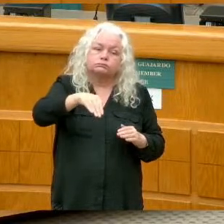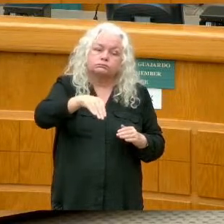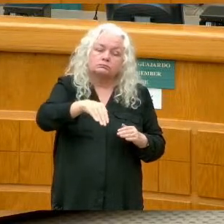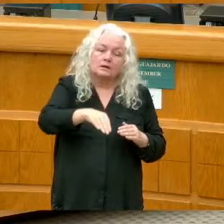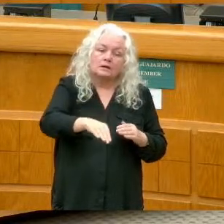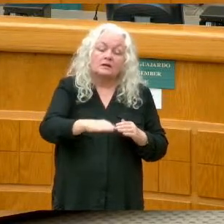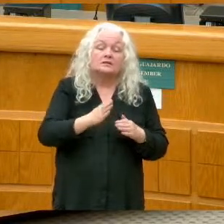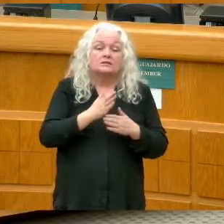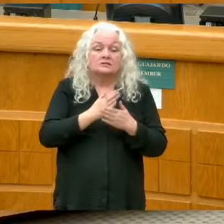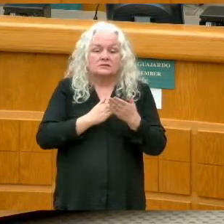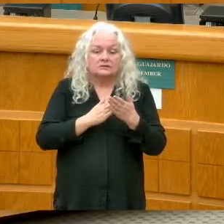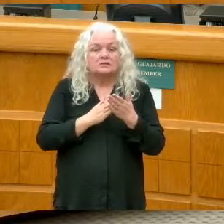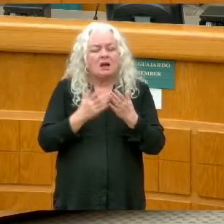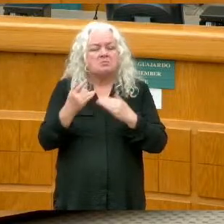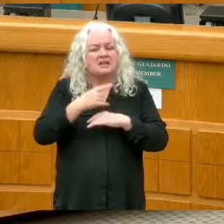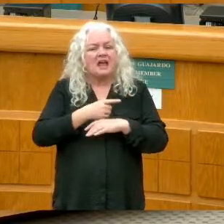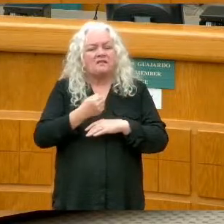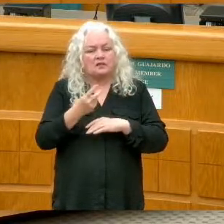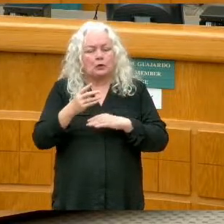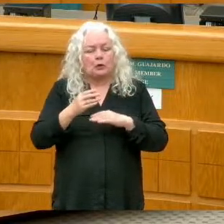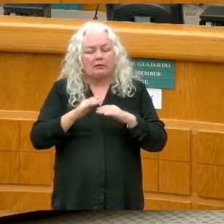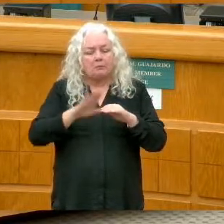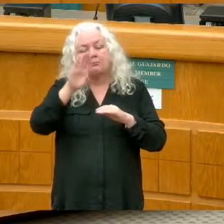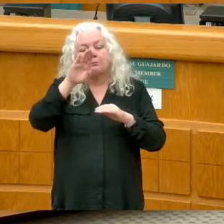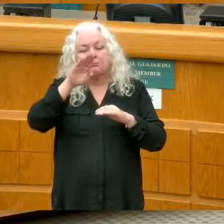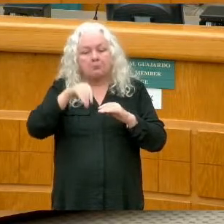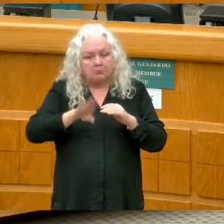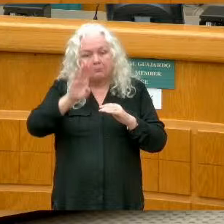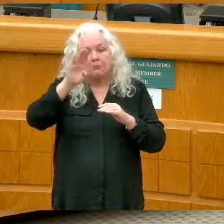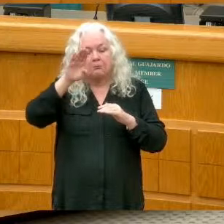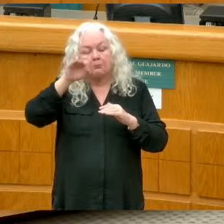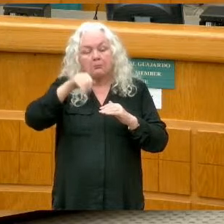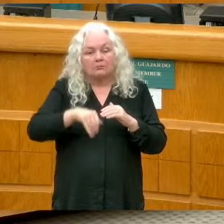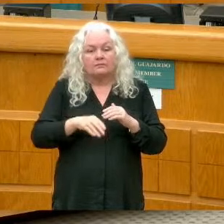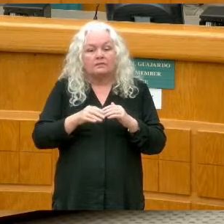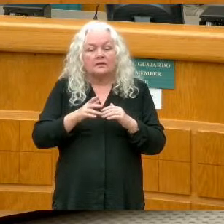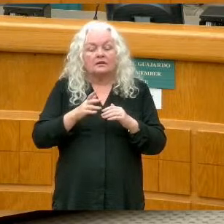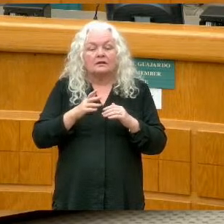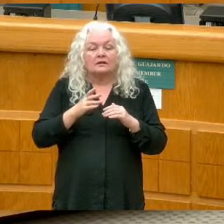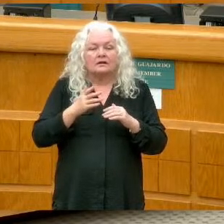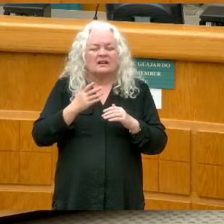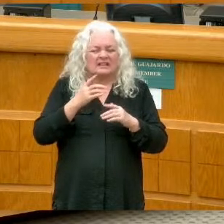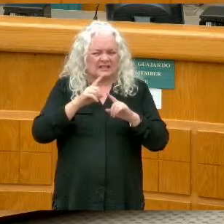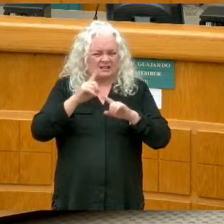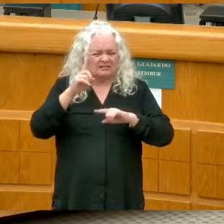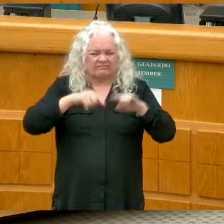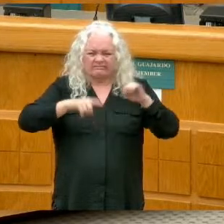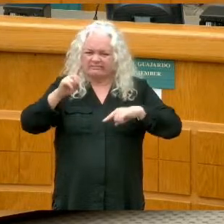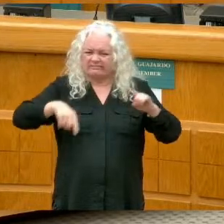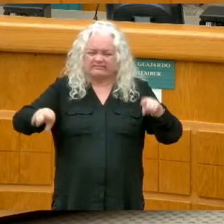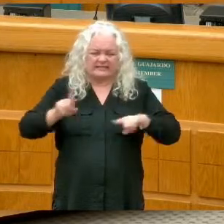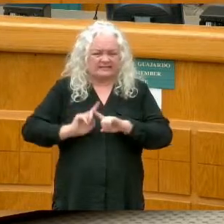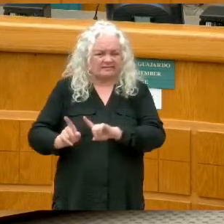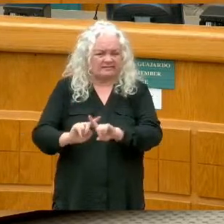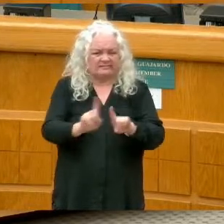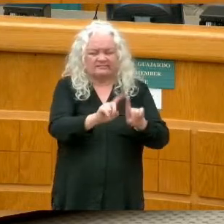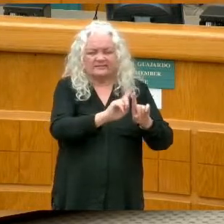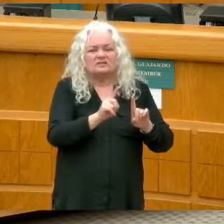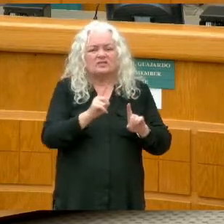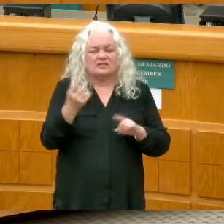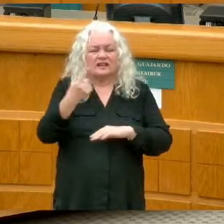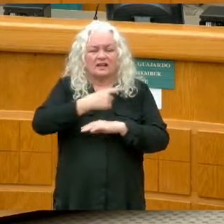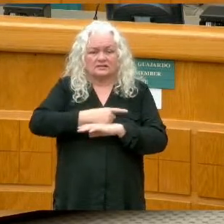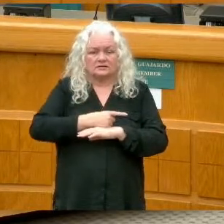some outlying days there with some higher bars than others. And we explained some of those here